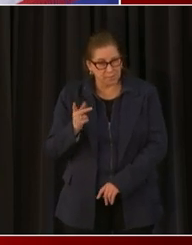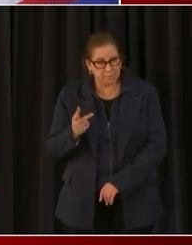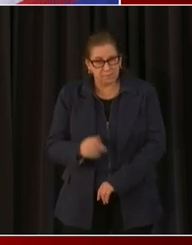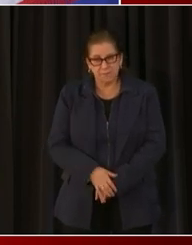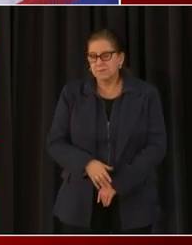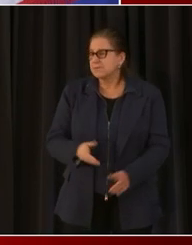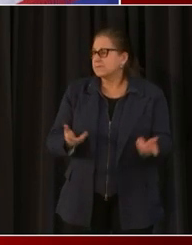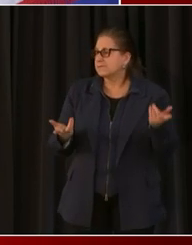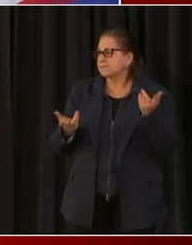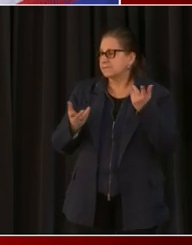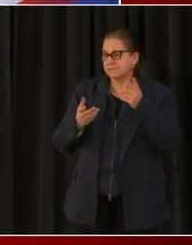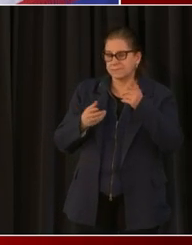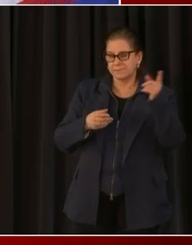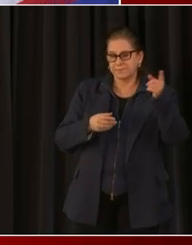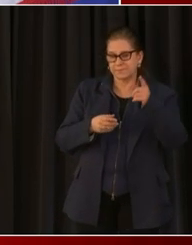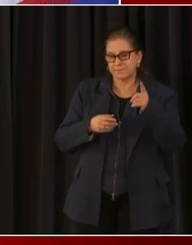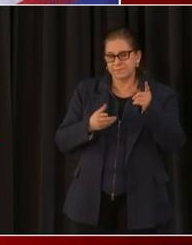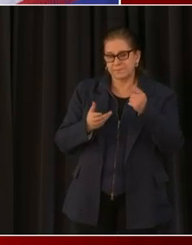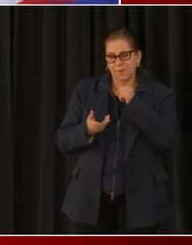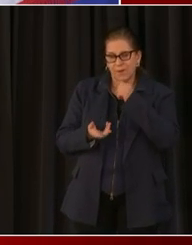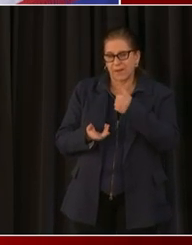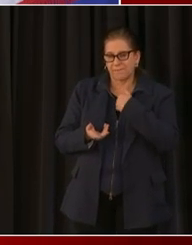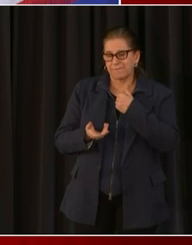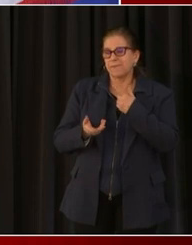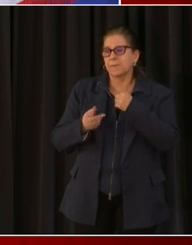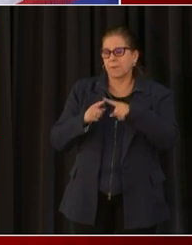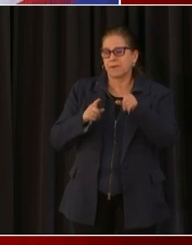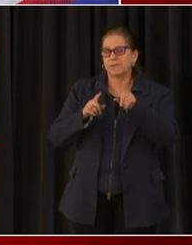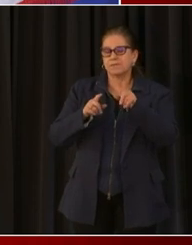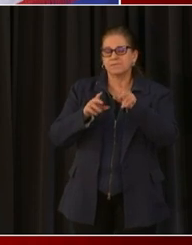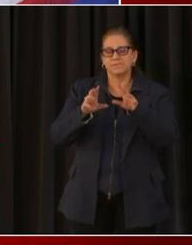will investigate, get to the bottom of it, and get it fixed as